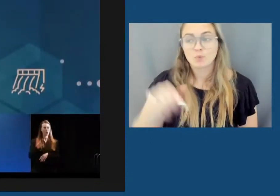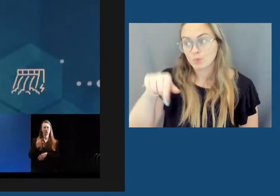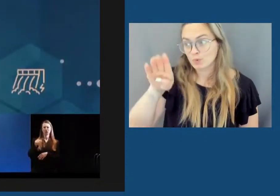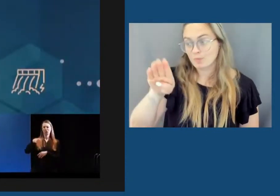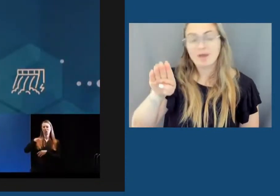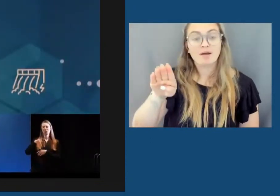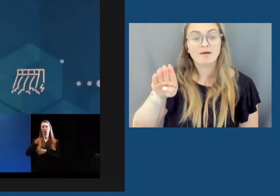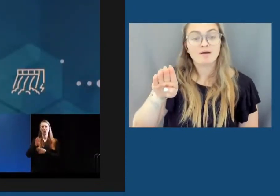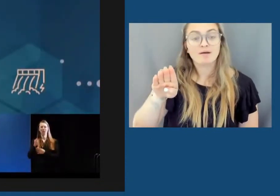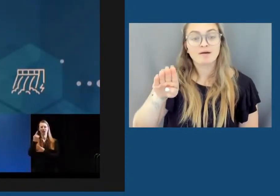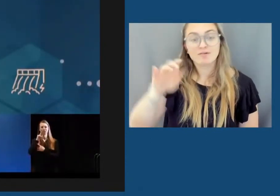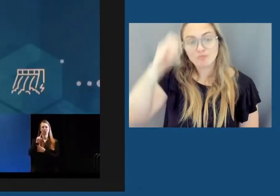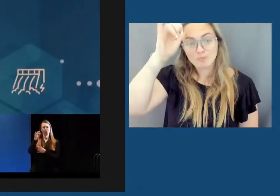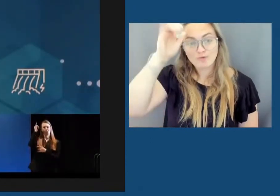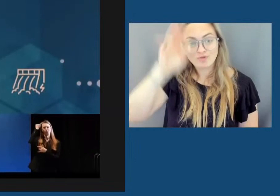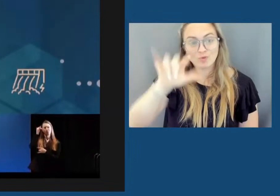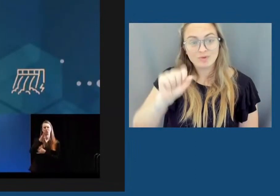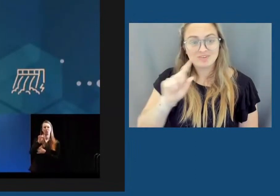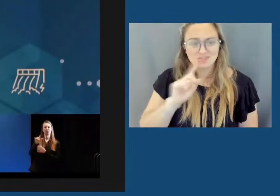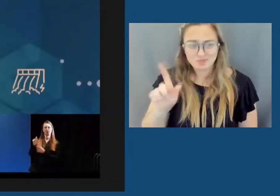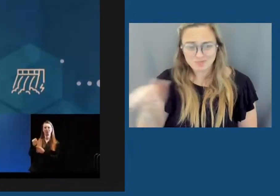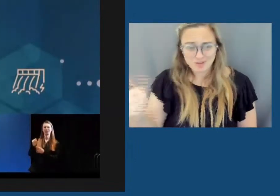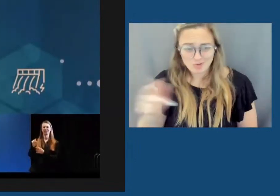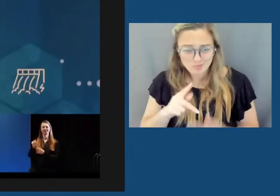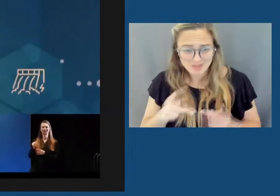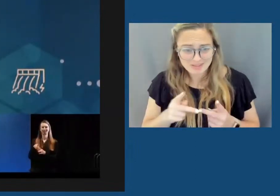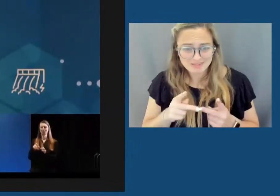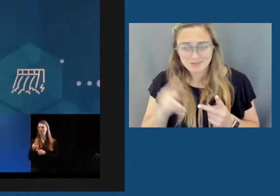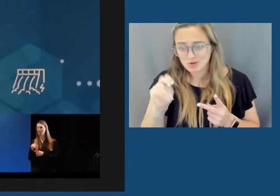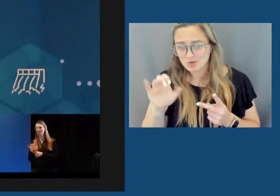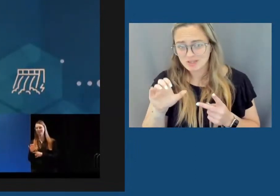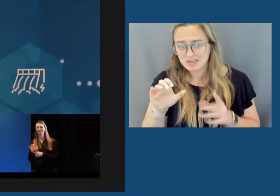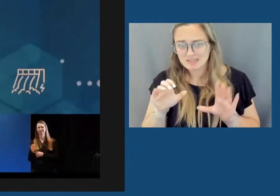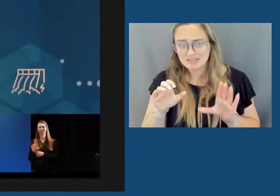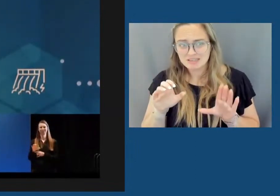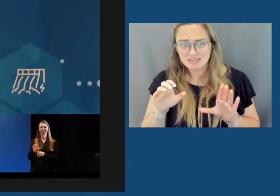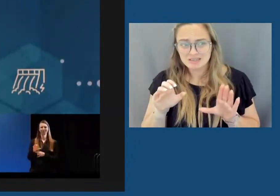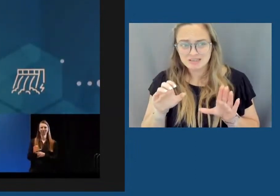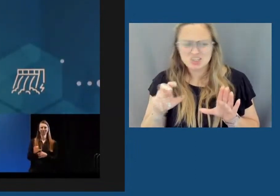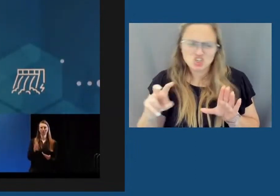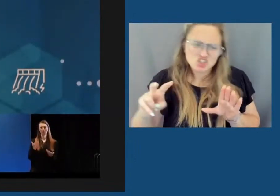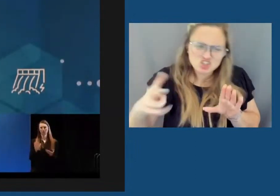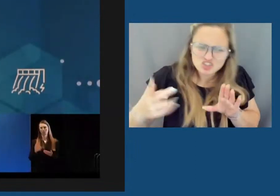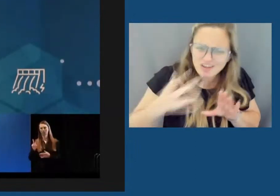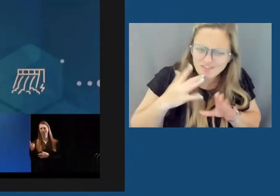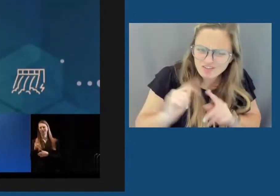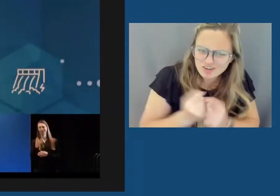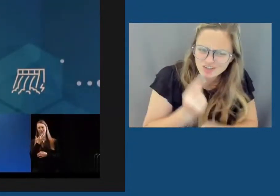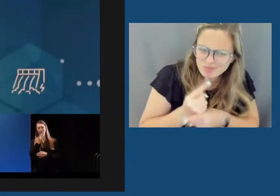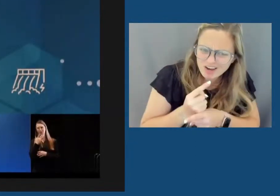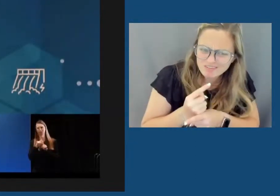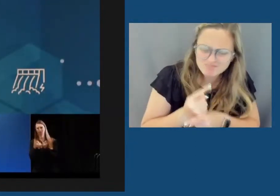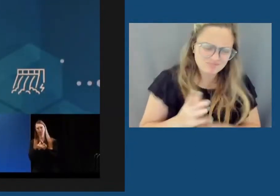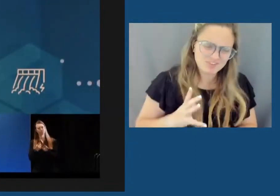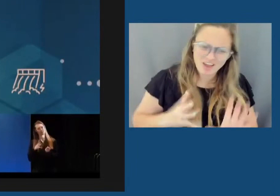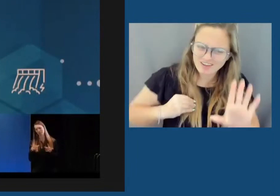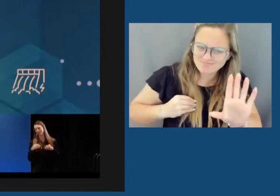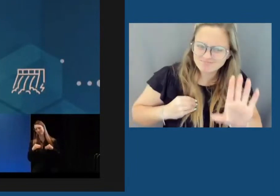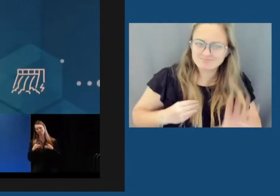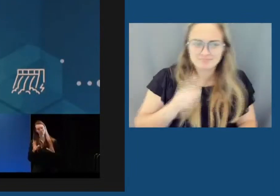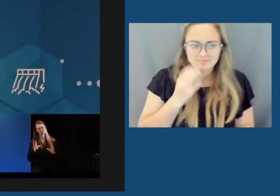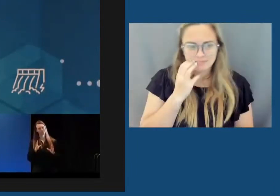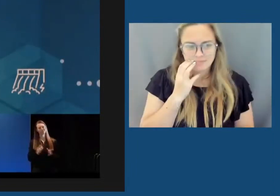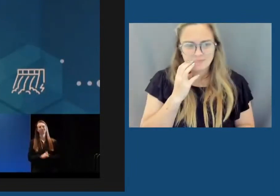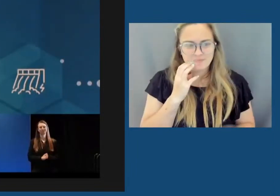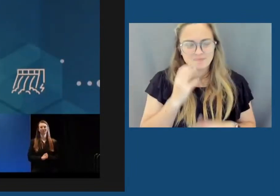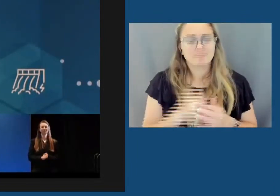from somewhere else, if you're from New York City, they're at least your second favorite team, right? It's all right. I'm okay with that. Where